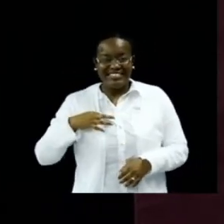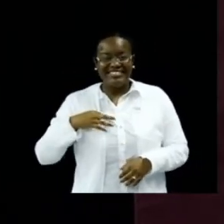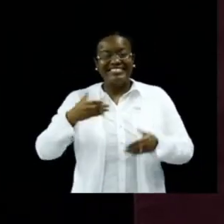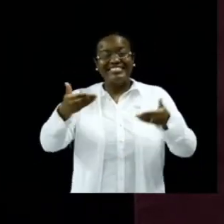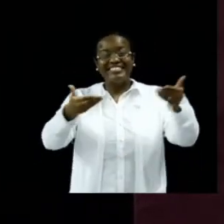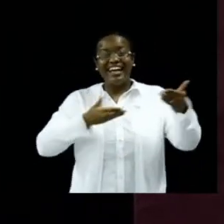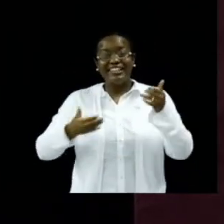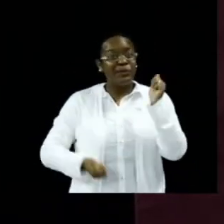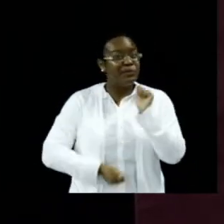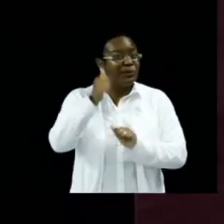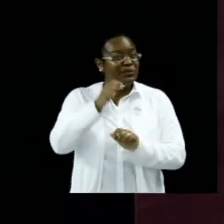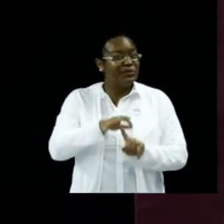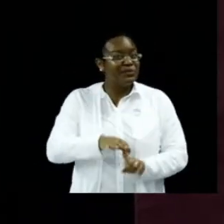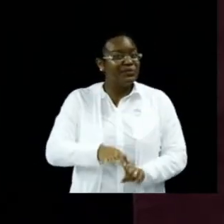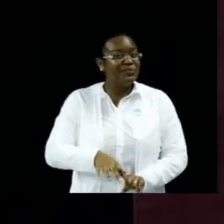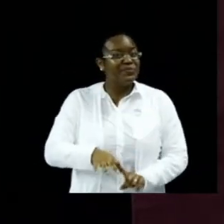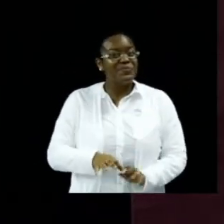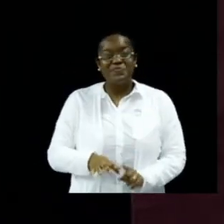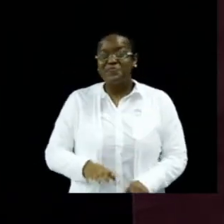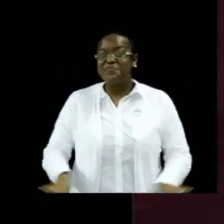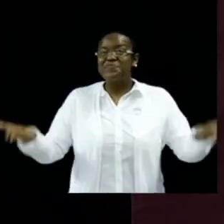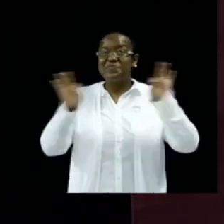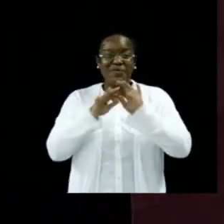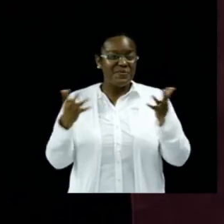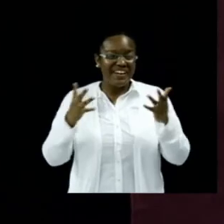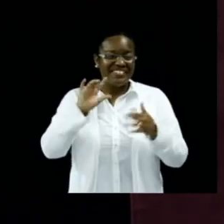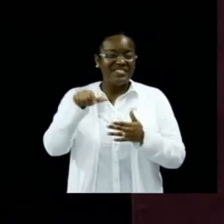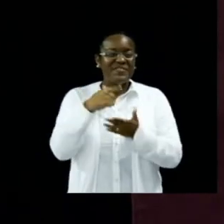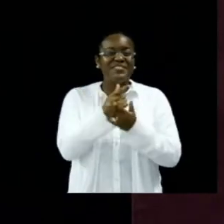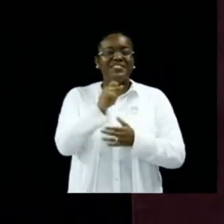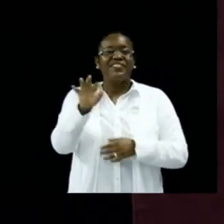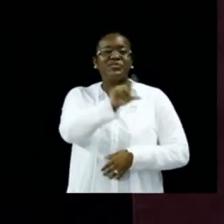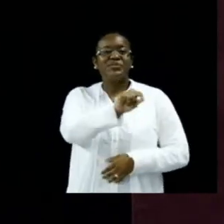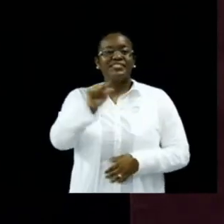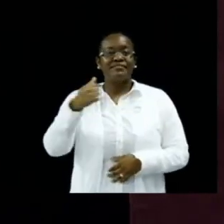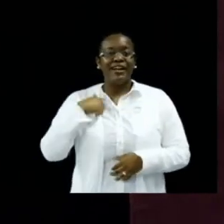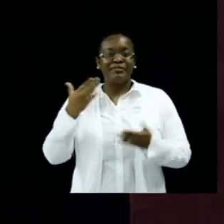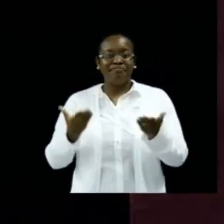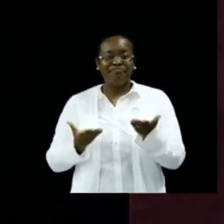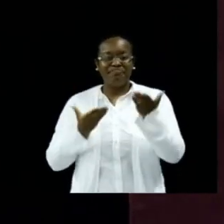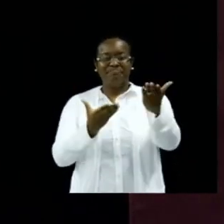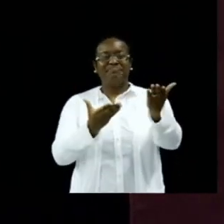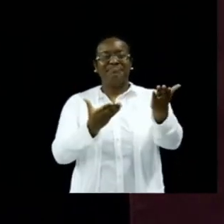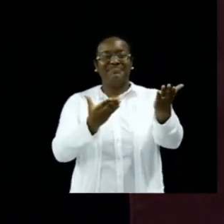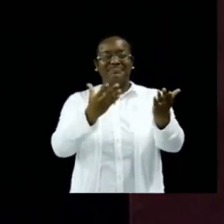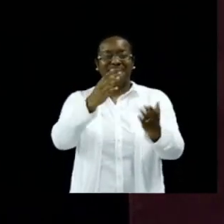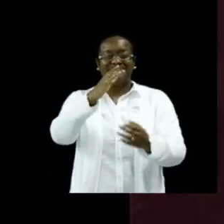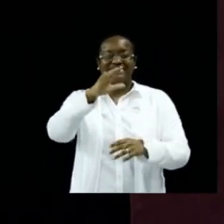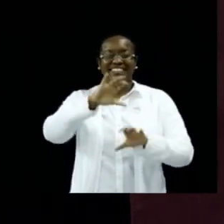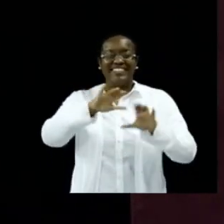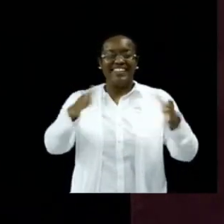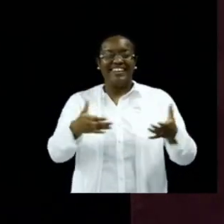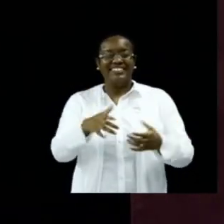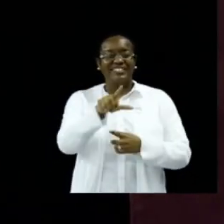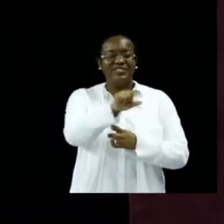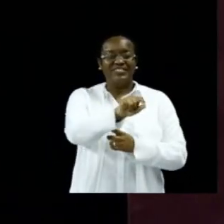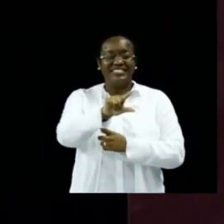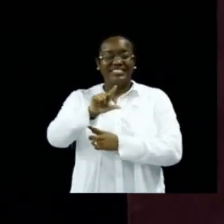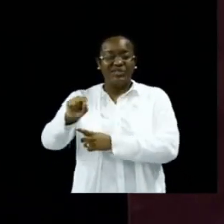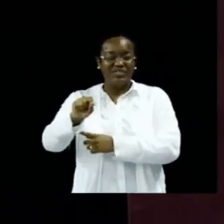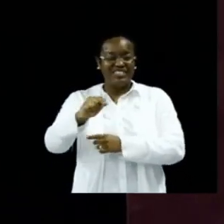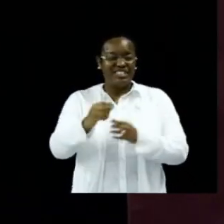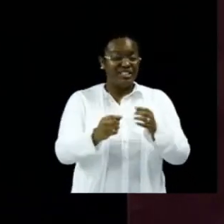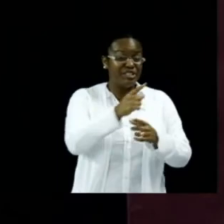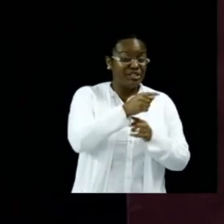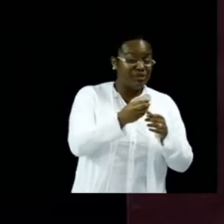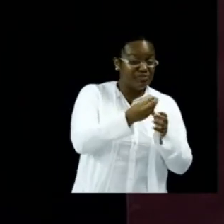most importantly, our graduates of 2020, I present to you the 2020 spring,